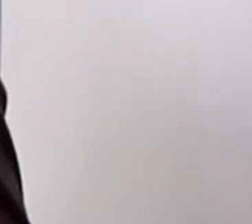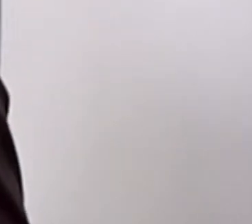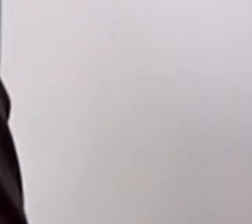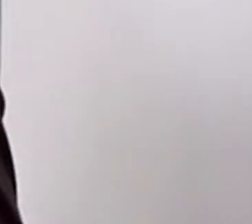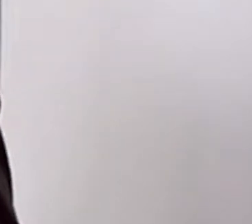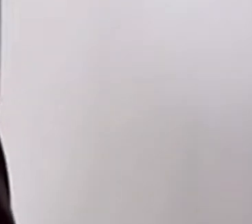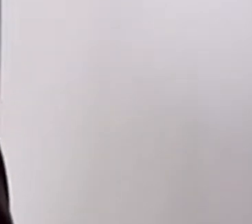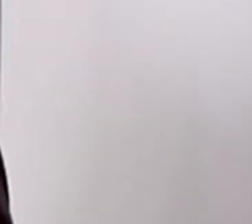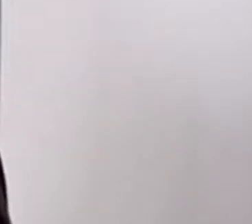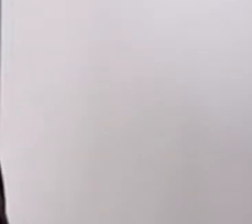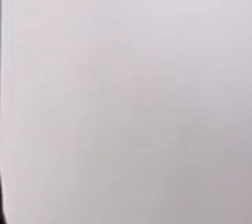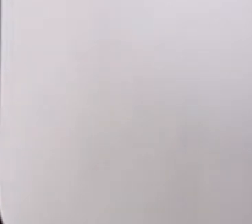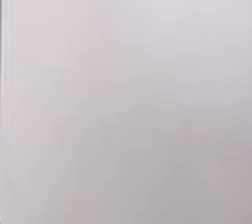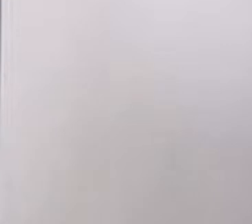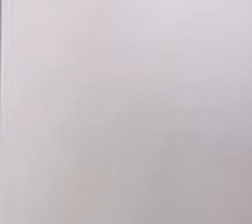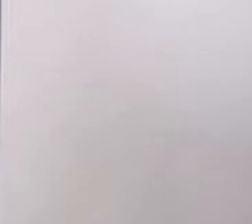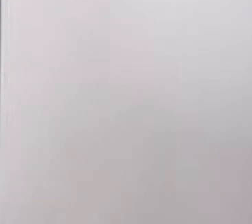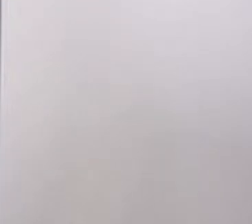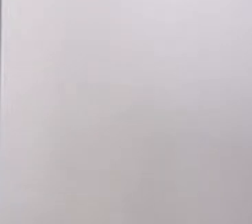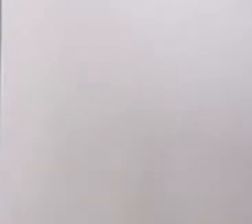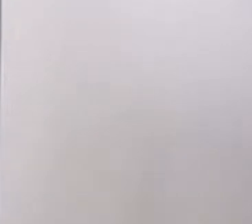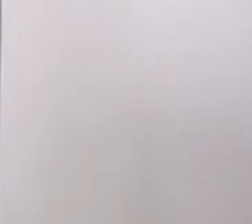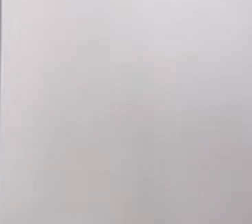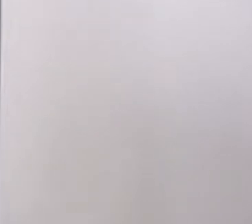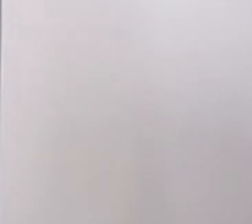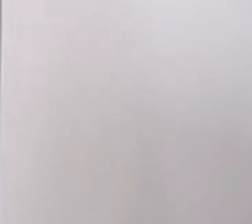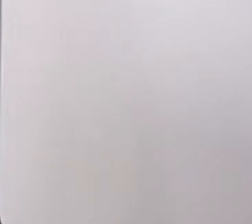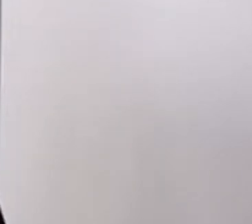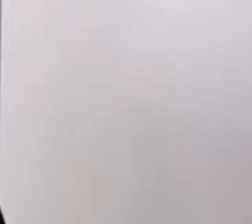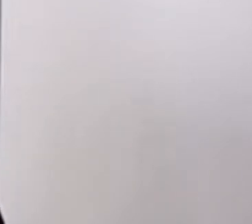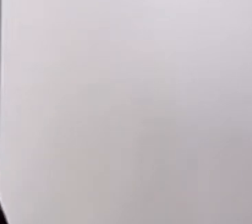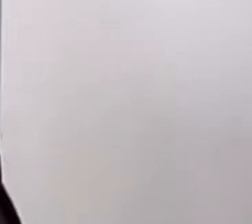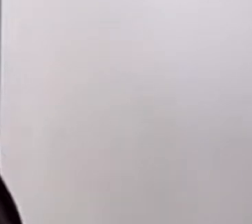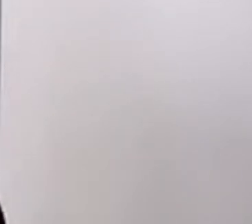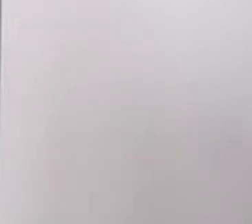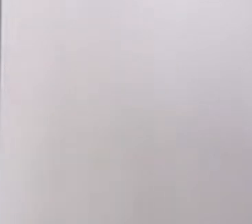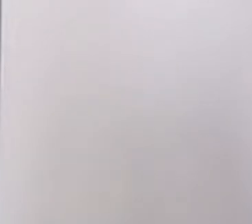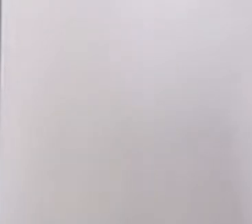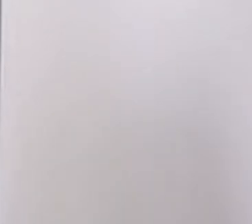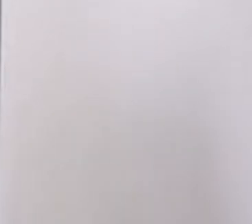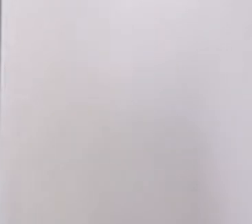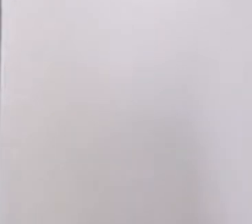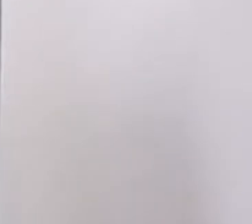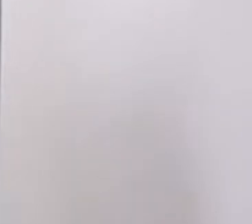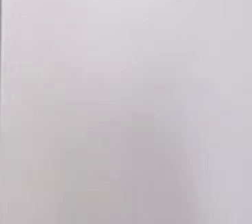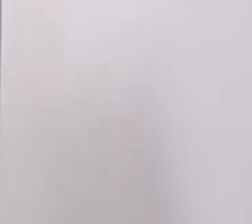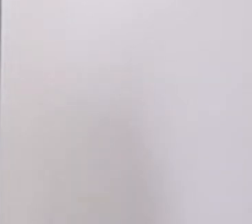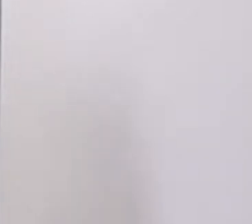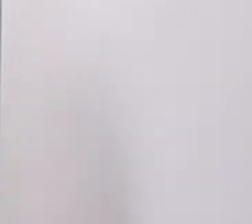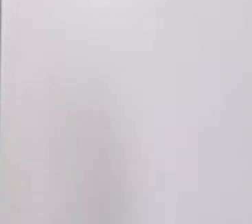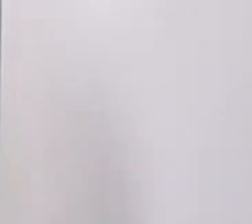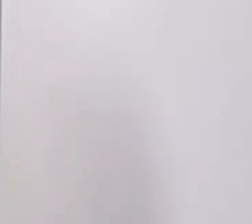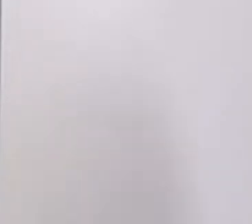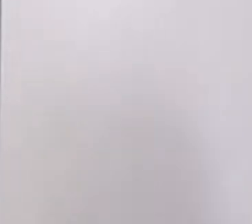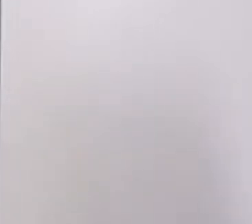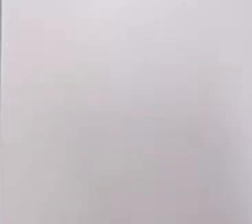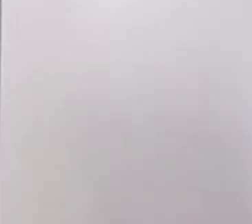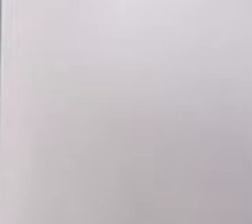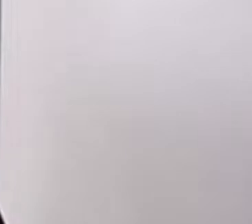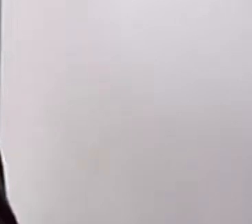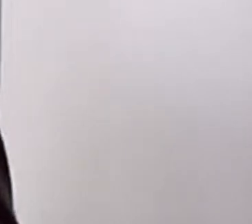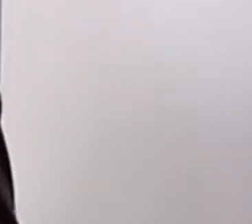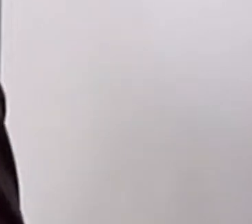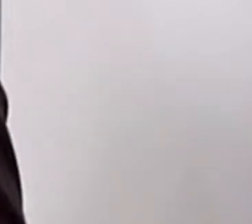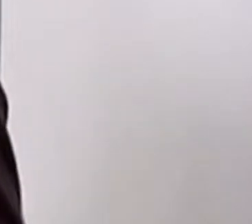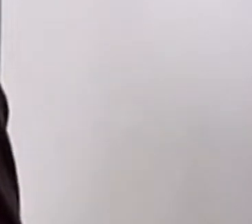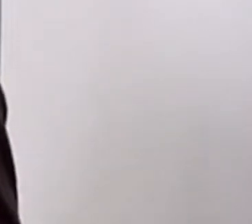interest is children. My background is child rights, so I'm very excited to see that National Assembly is mainstreaming.